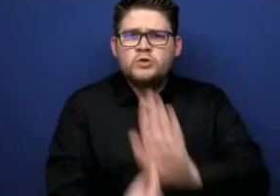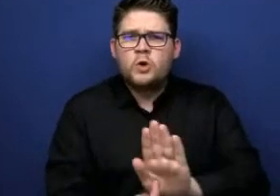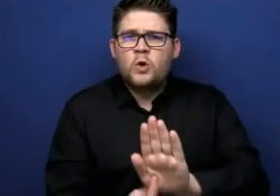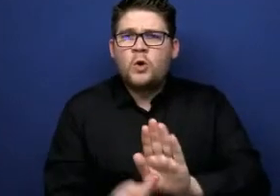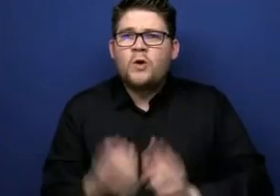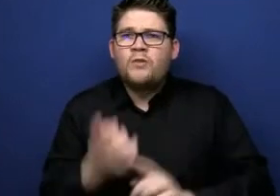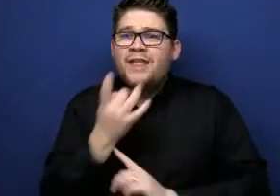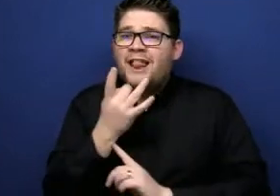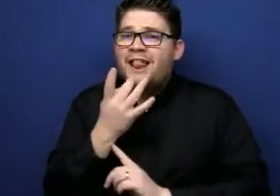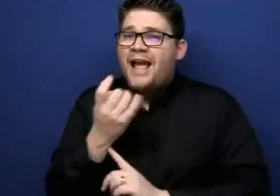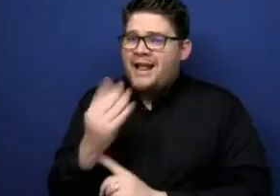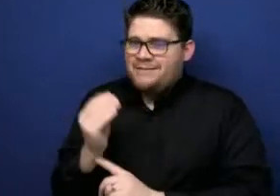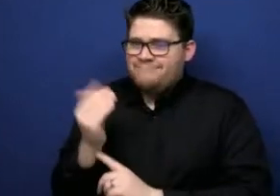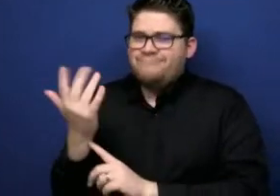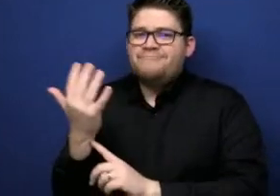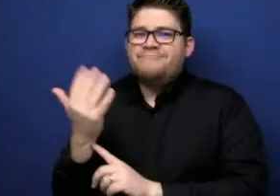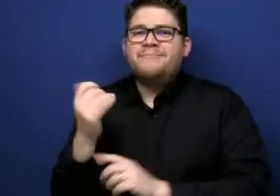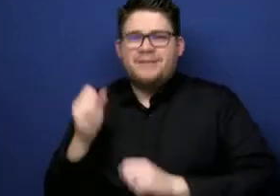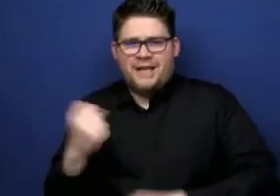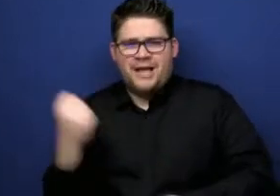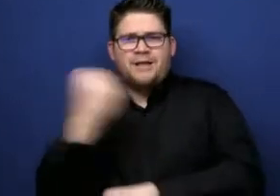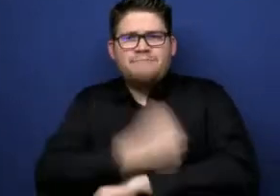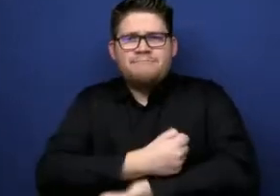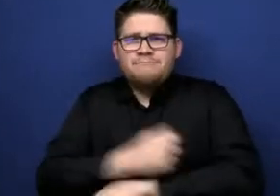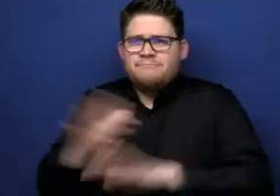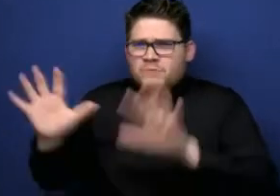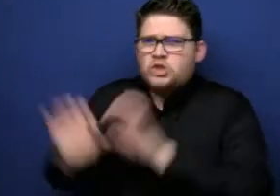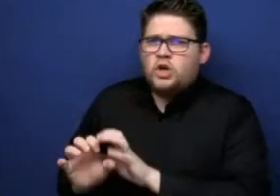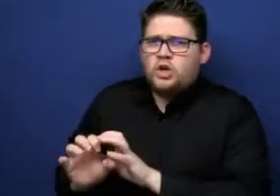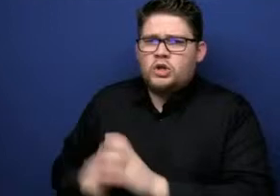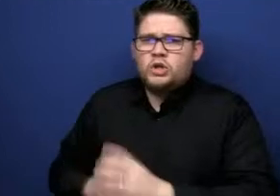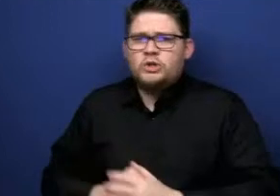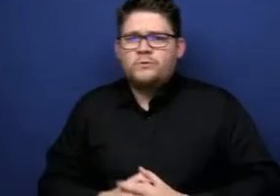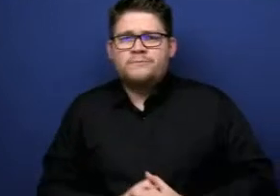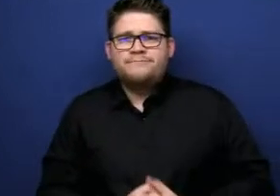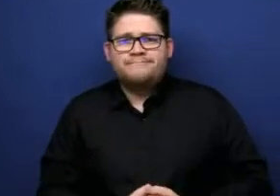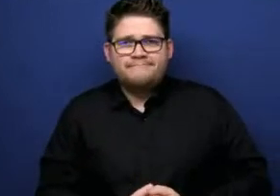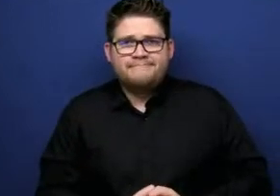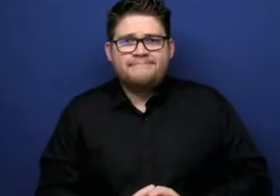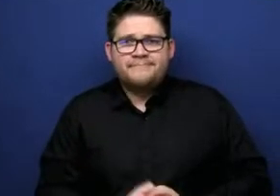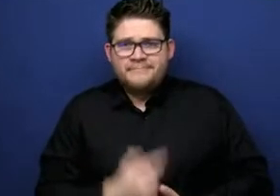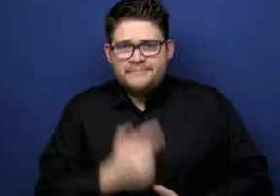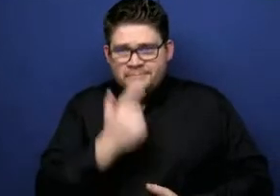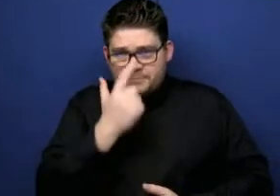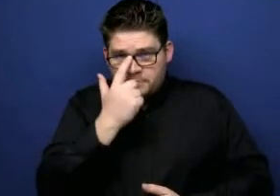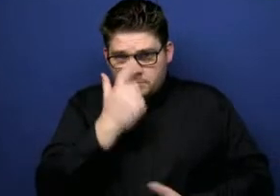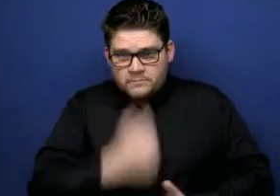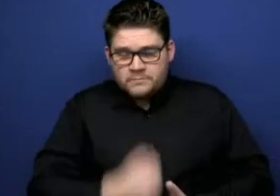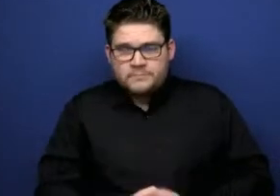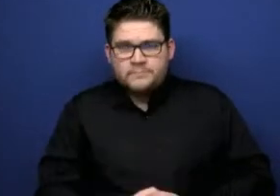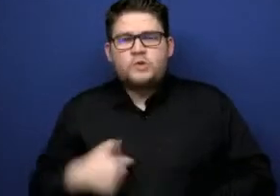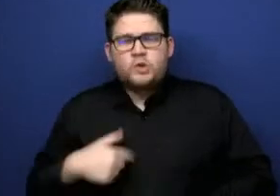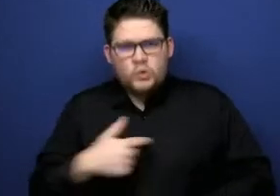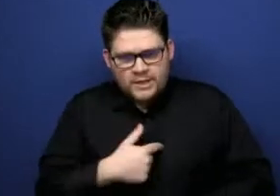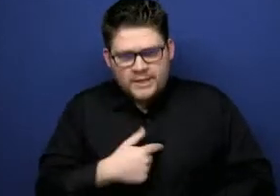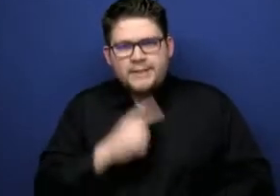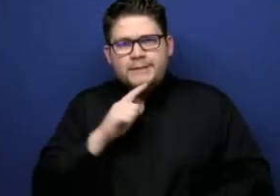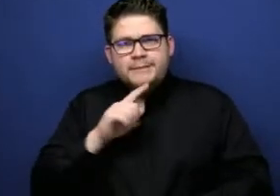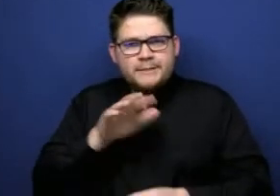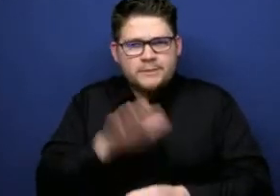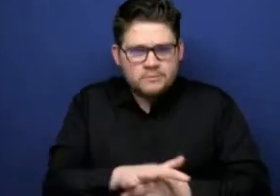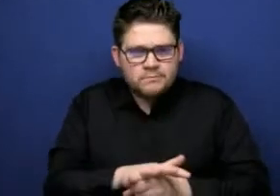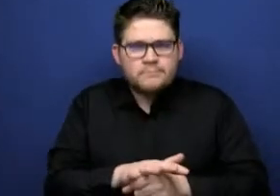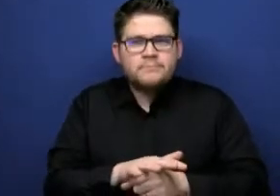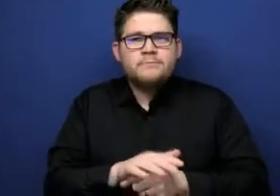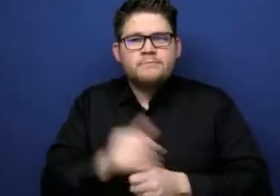we reaffirm our commitment to never forget, we remember the victims, the survivors, and the heroes, and we pledge to build a